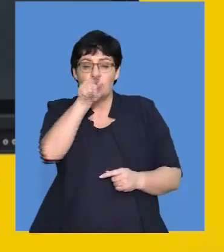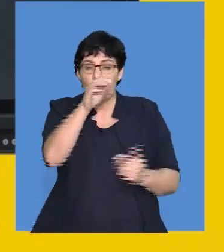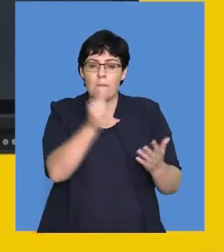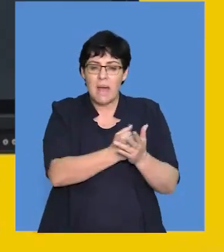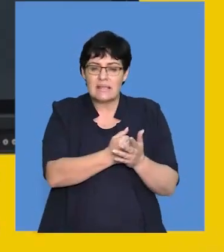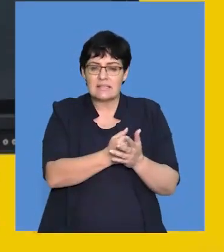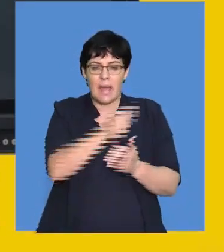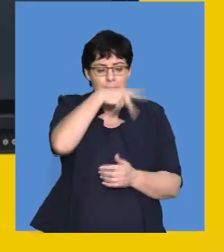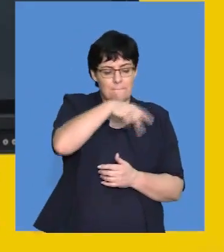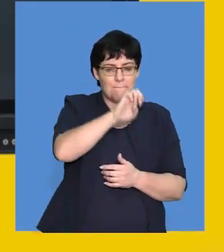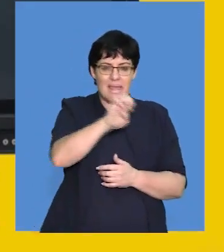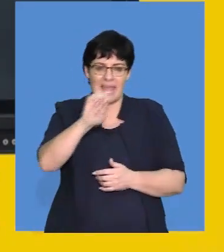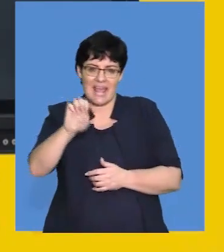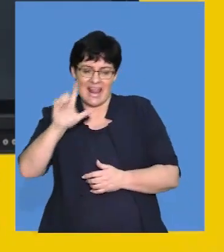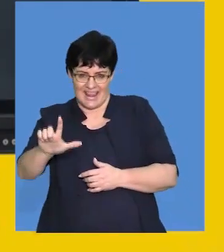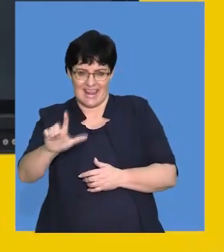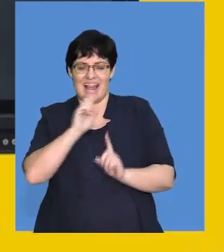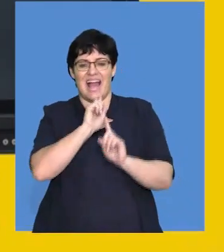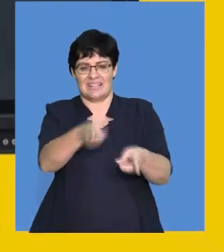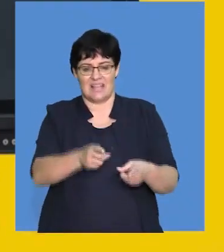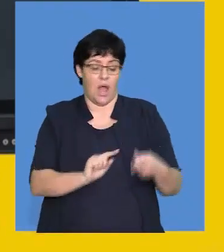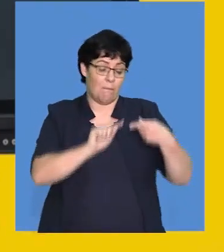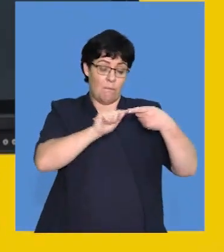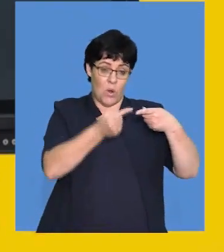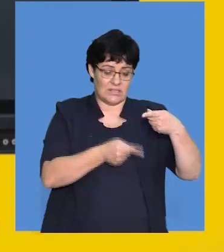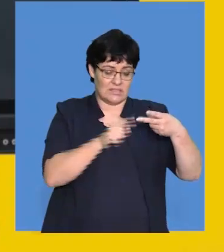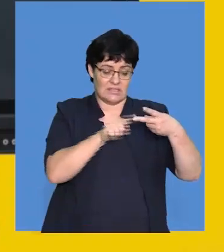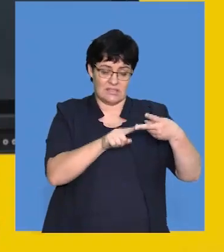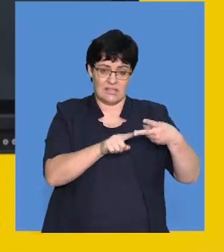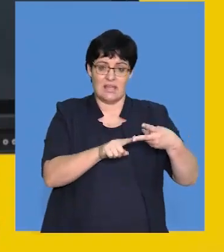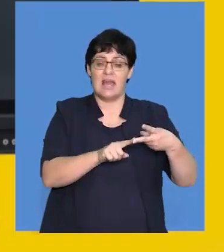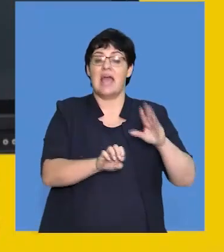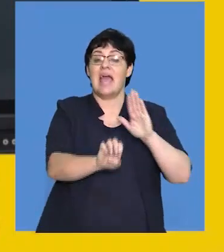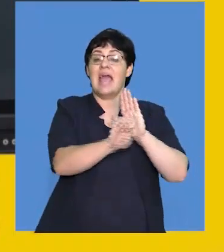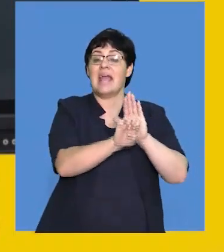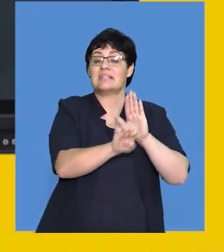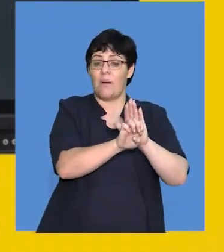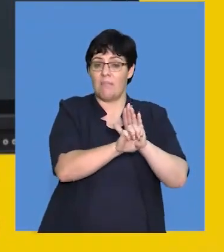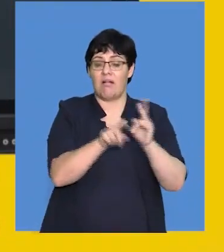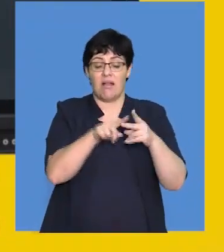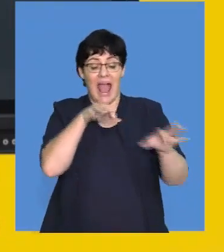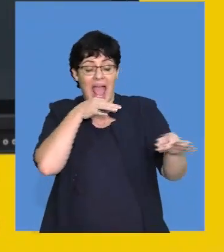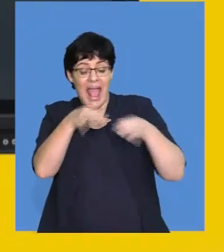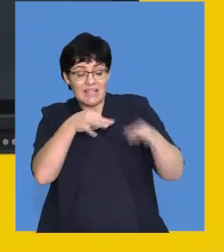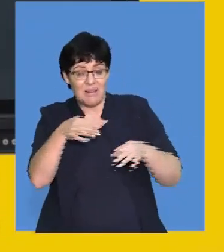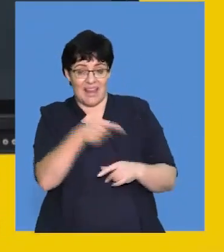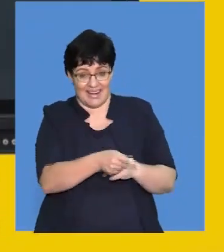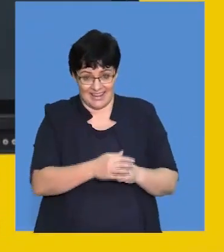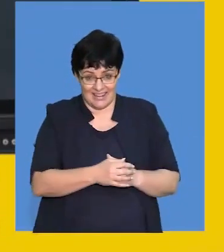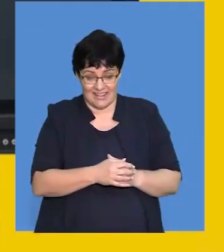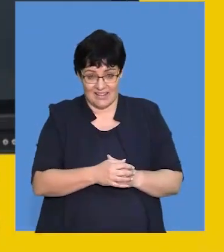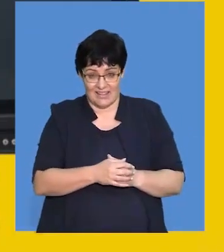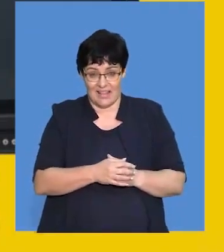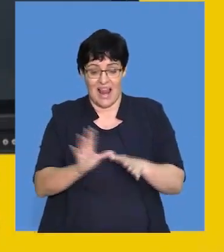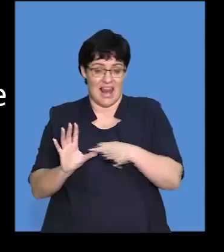the answer, which means give a point and then explain your point. That is why your